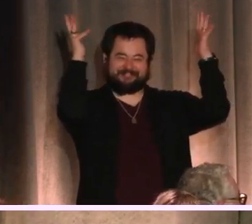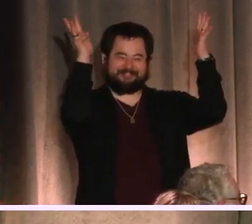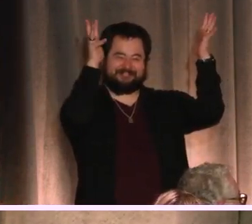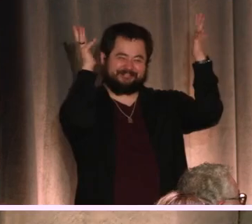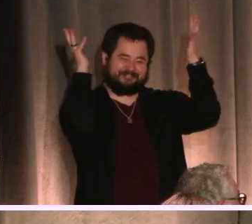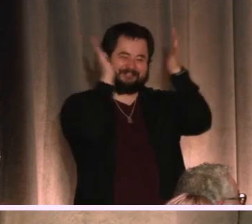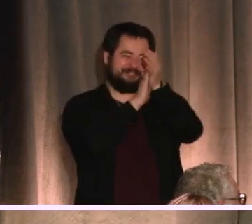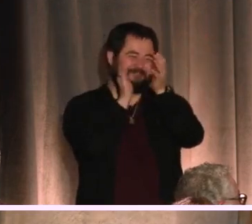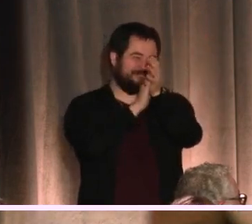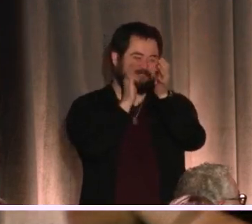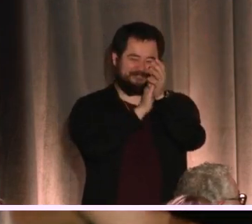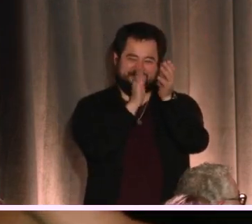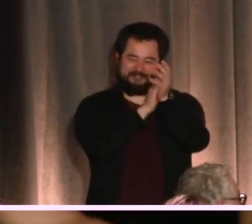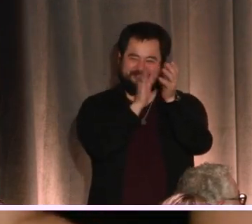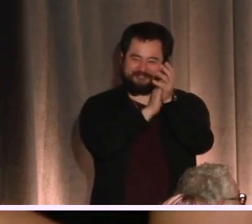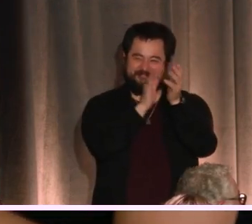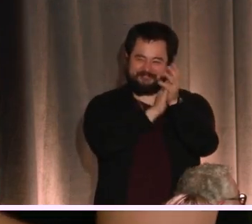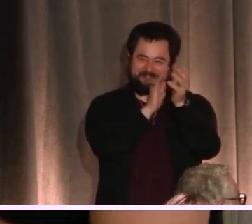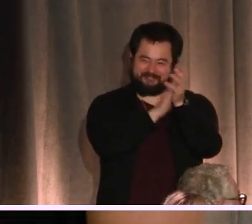Thank you.